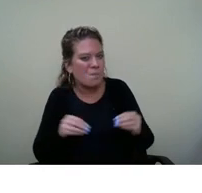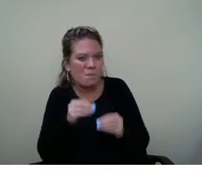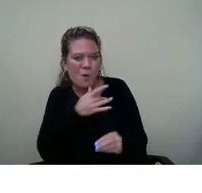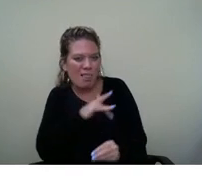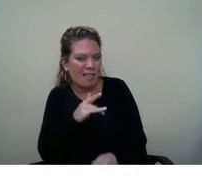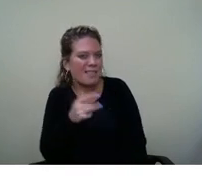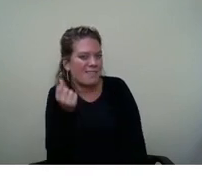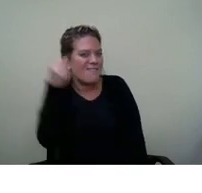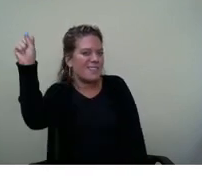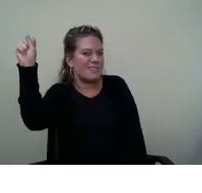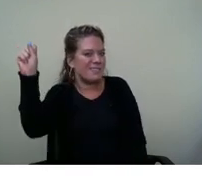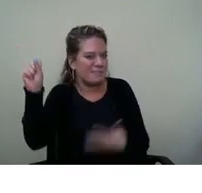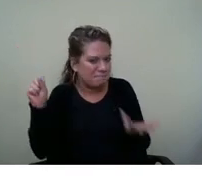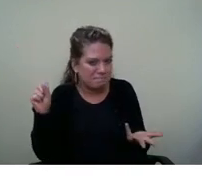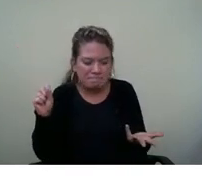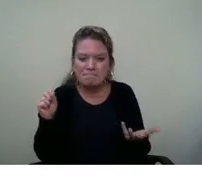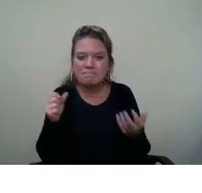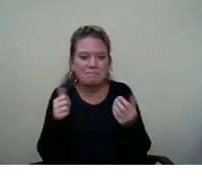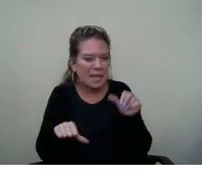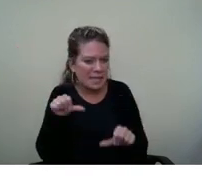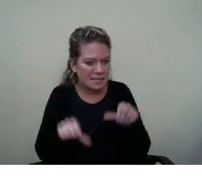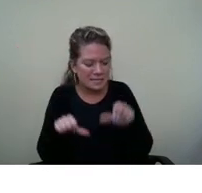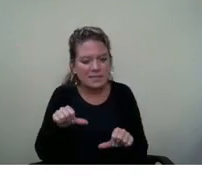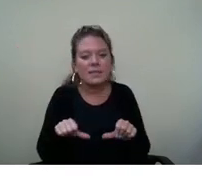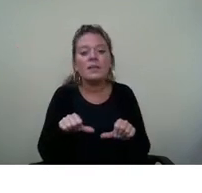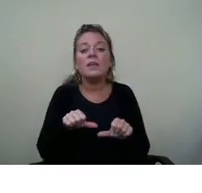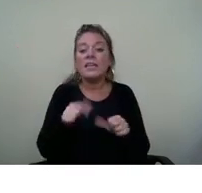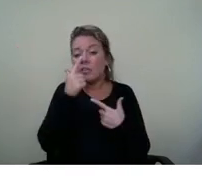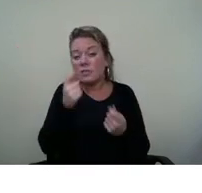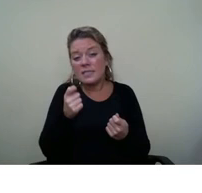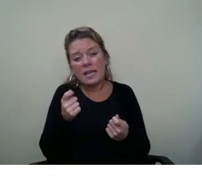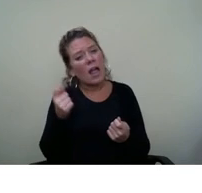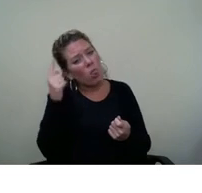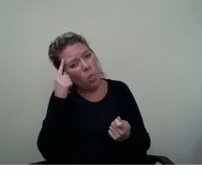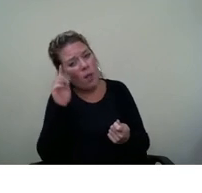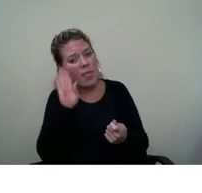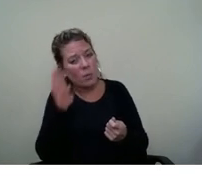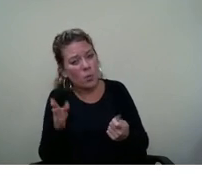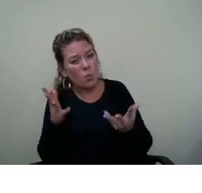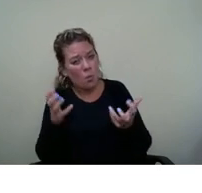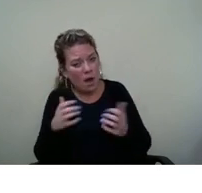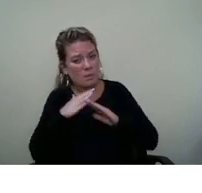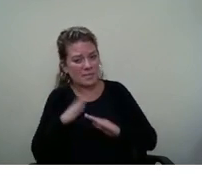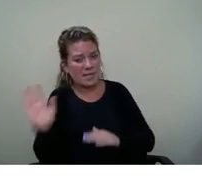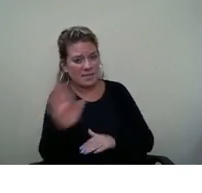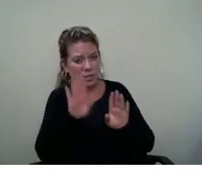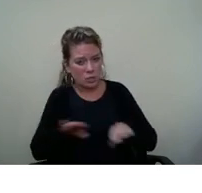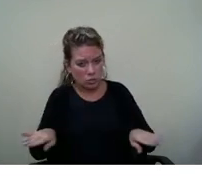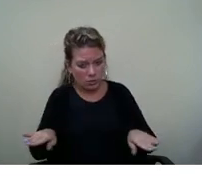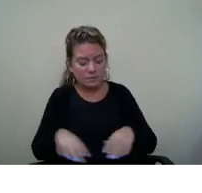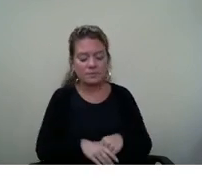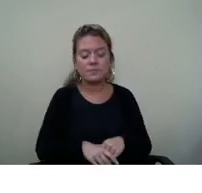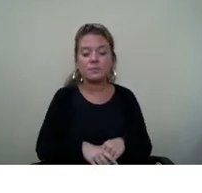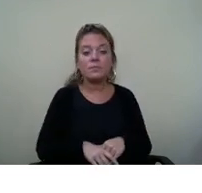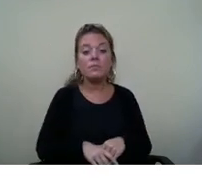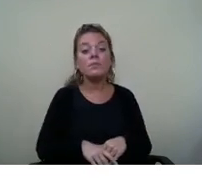interesting given that they would want to protect their children. But the other thing about political affiliation, so anyone that